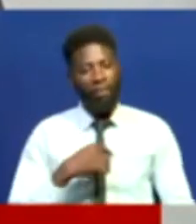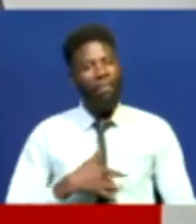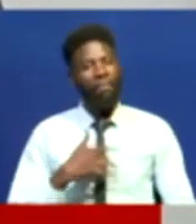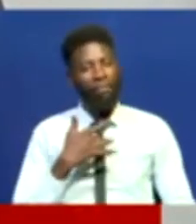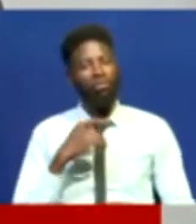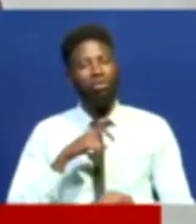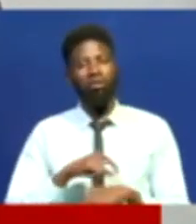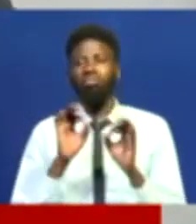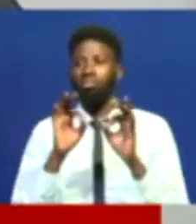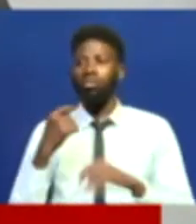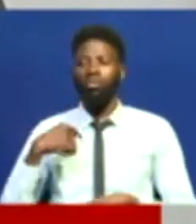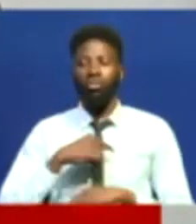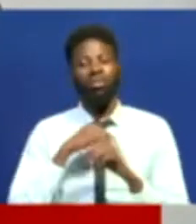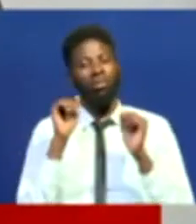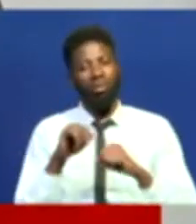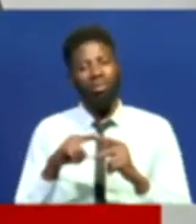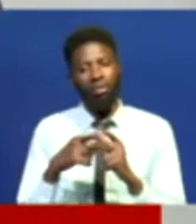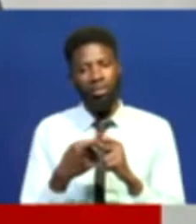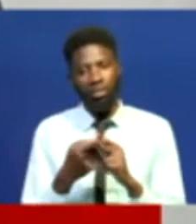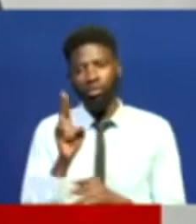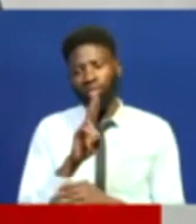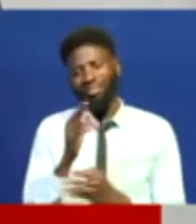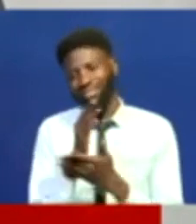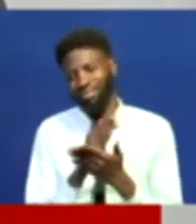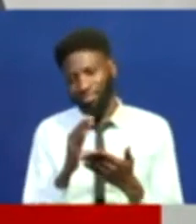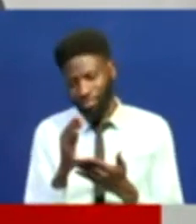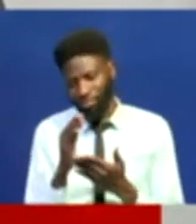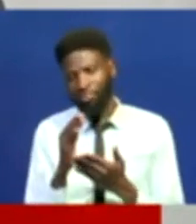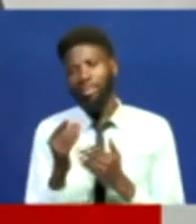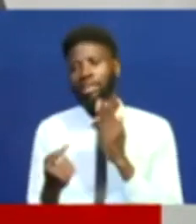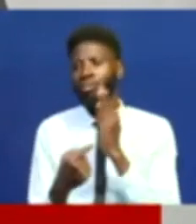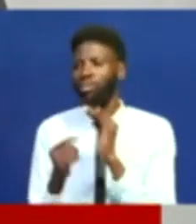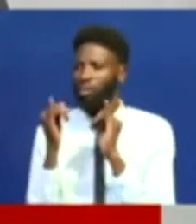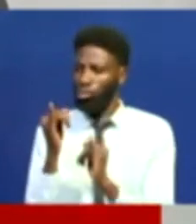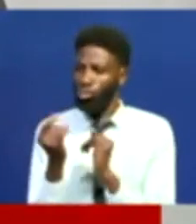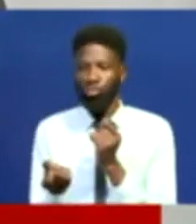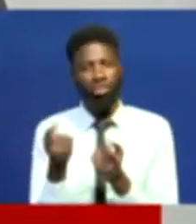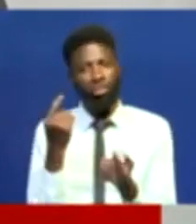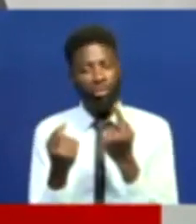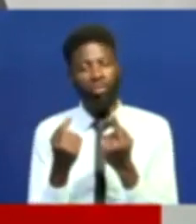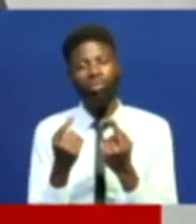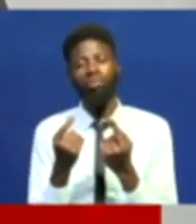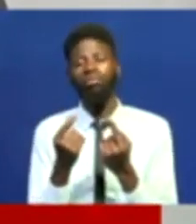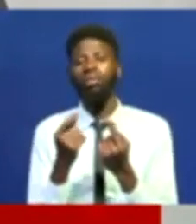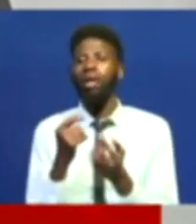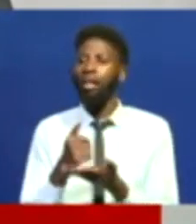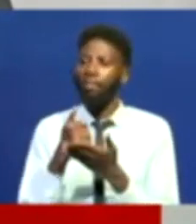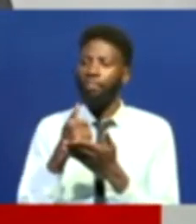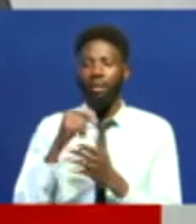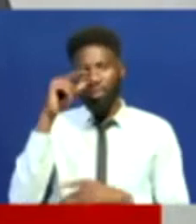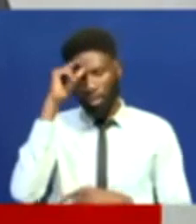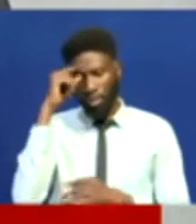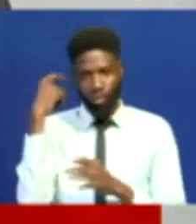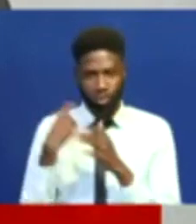good time for us to start deploying some of these disruptive technologies, not only to cut cost for government, but